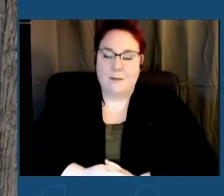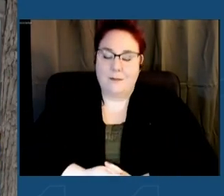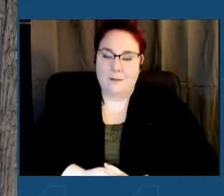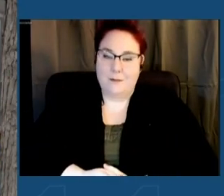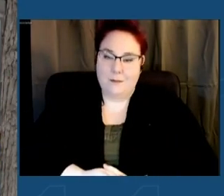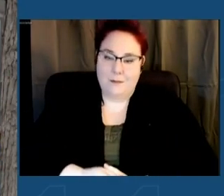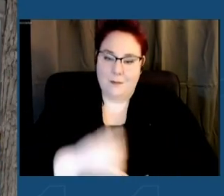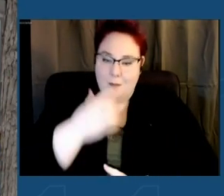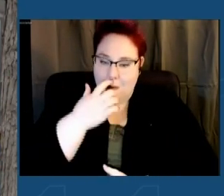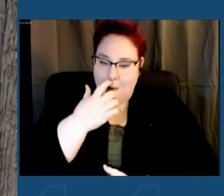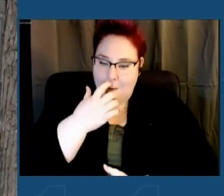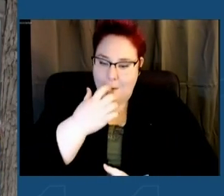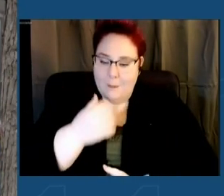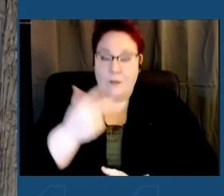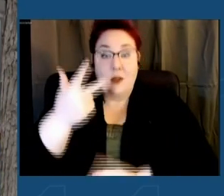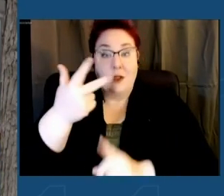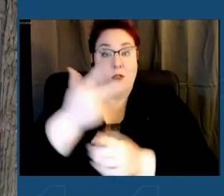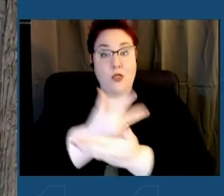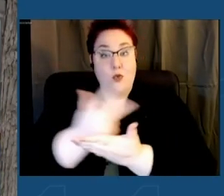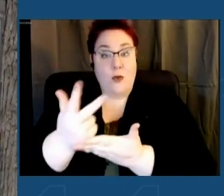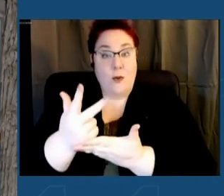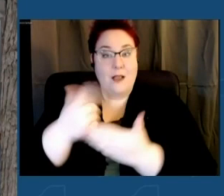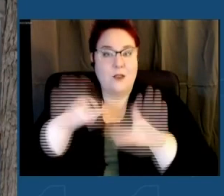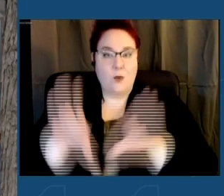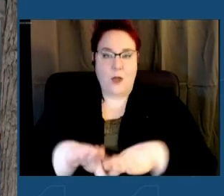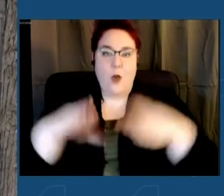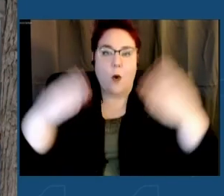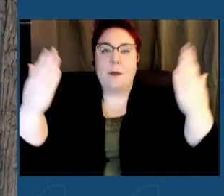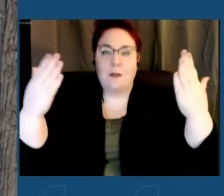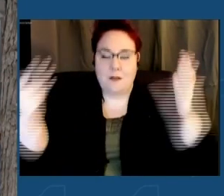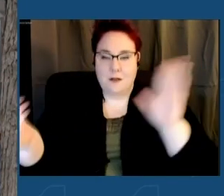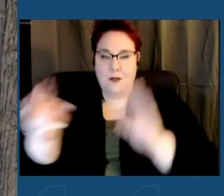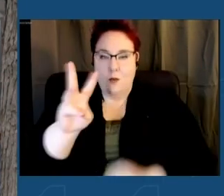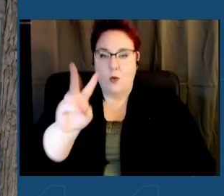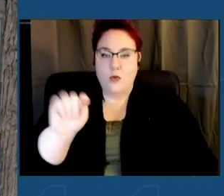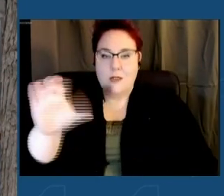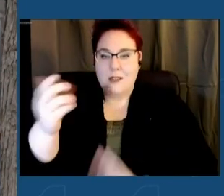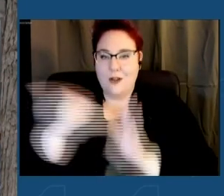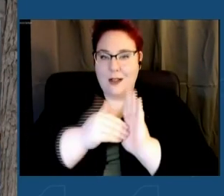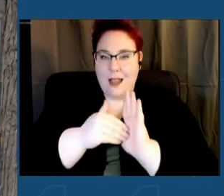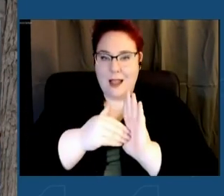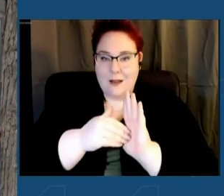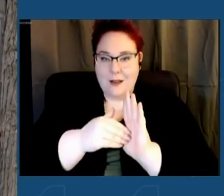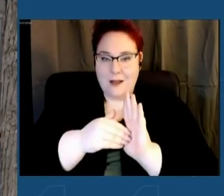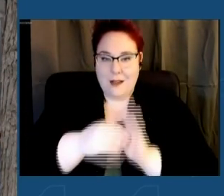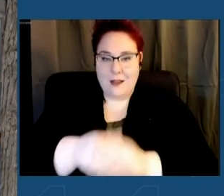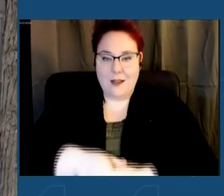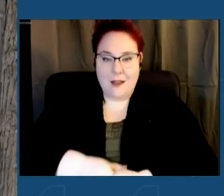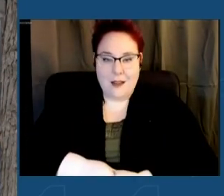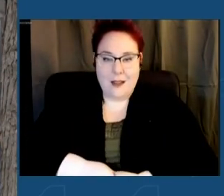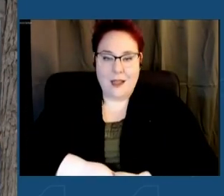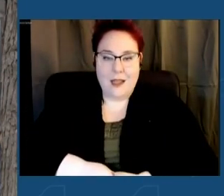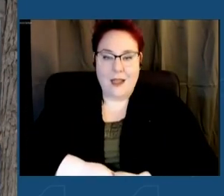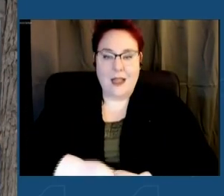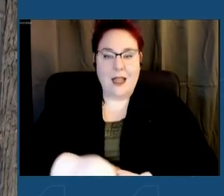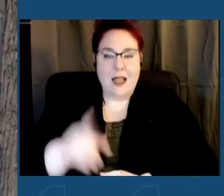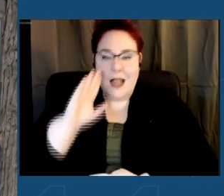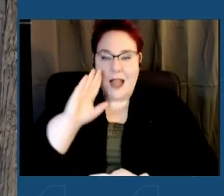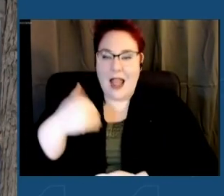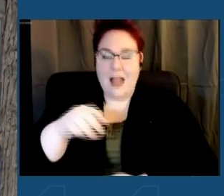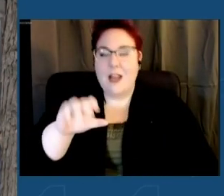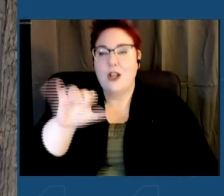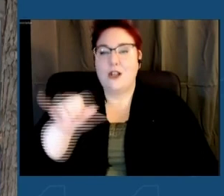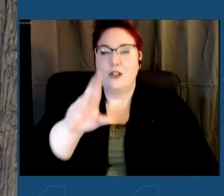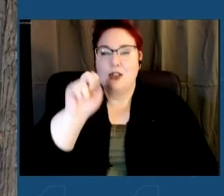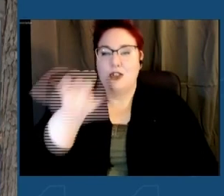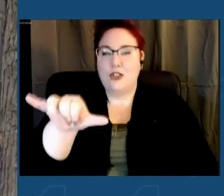In just 3 weeks, we reopened the Trade Center for business. It was ringed temporarily with concrete jersey barriers. You see